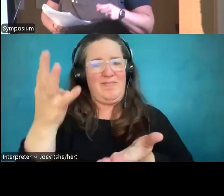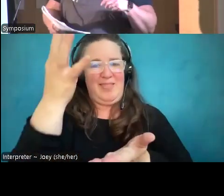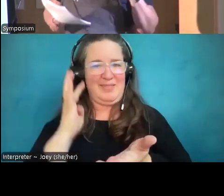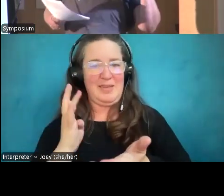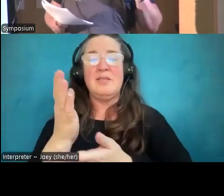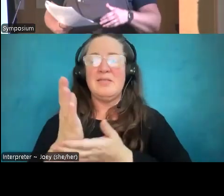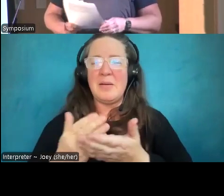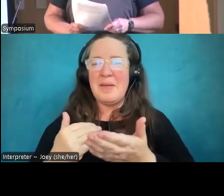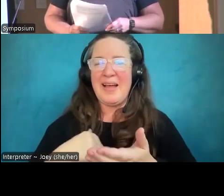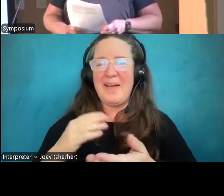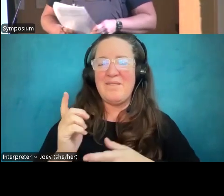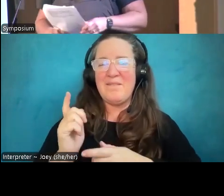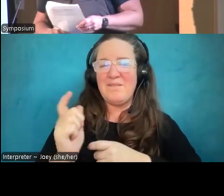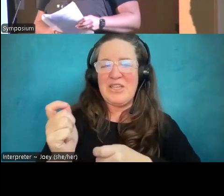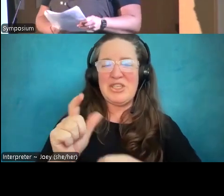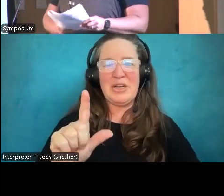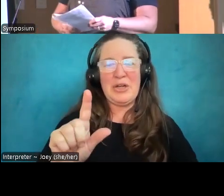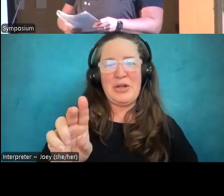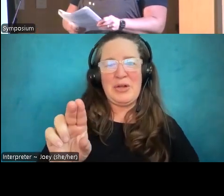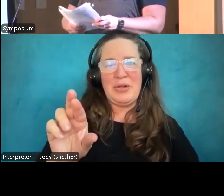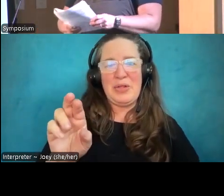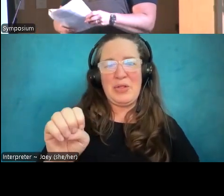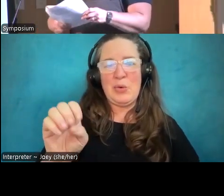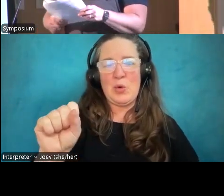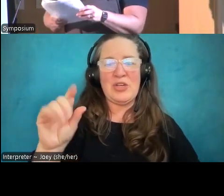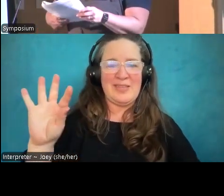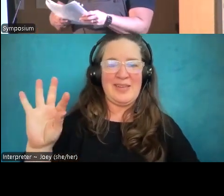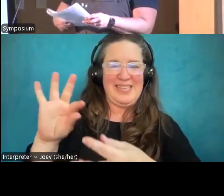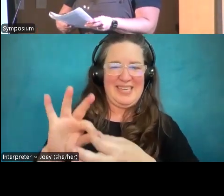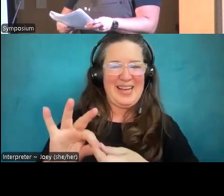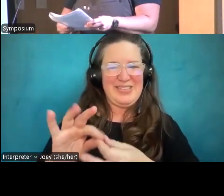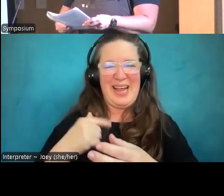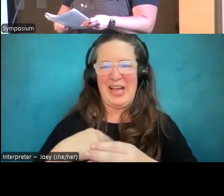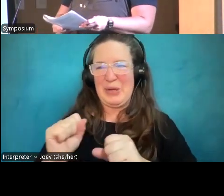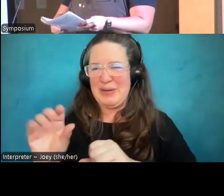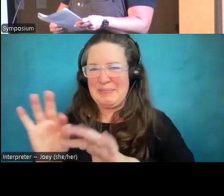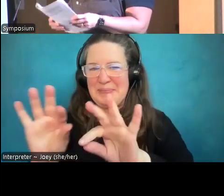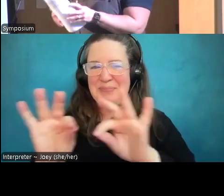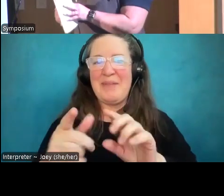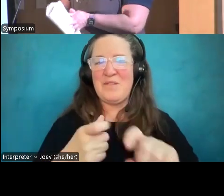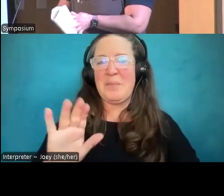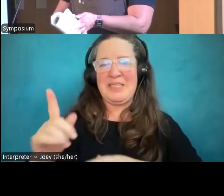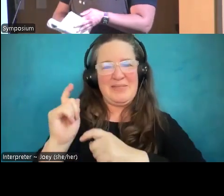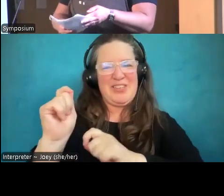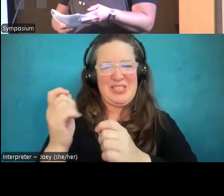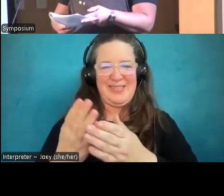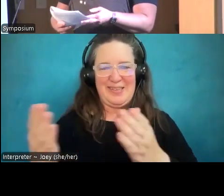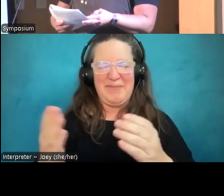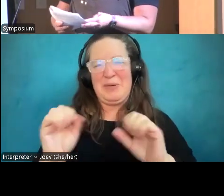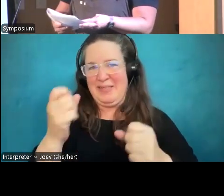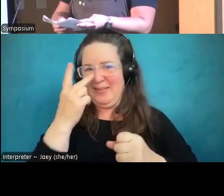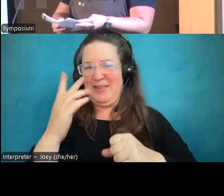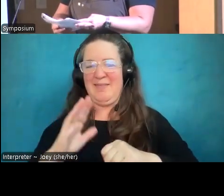was obviously an idea my husband had. I got to dig into his fishing stuff. I named my small business